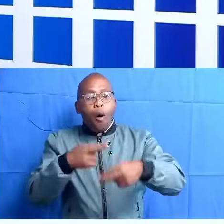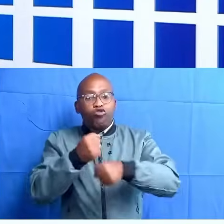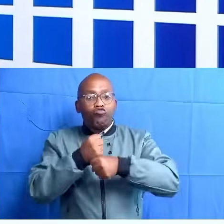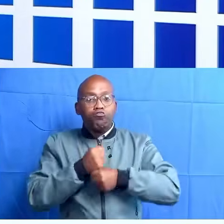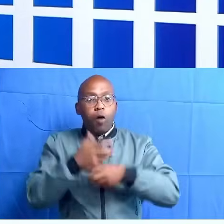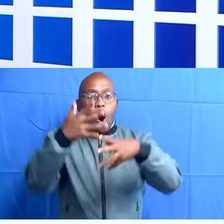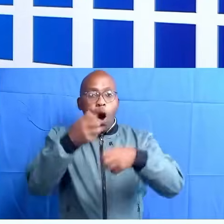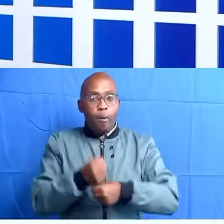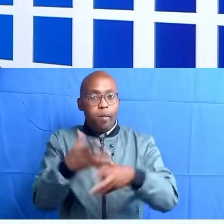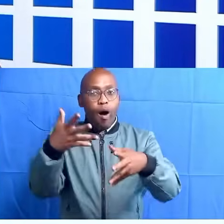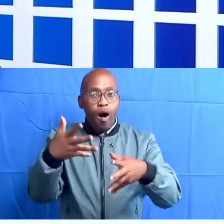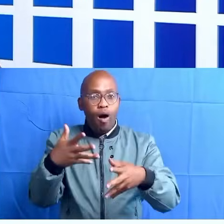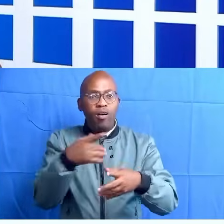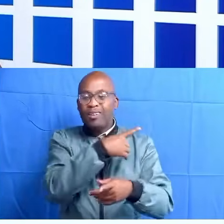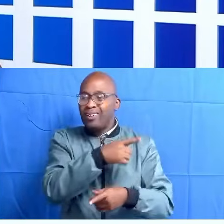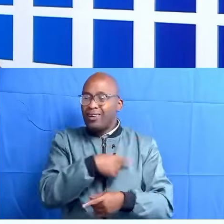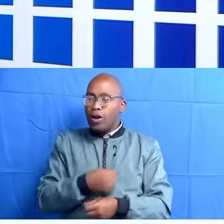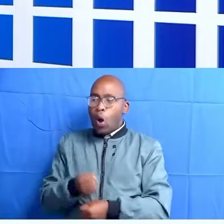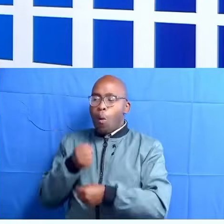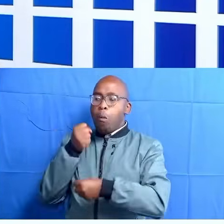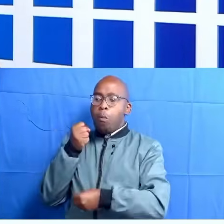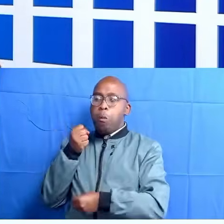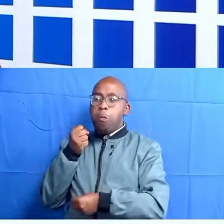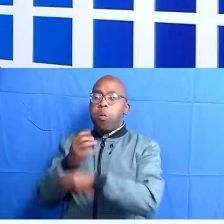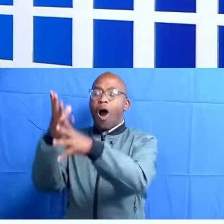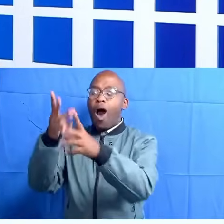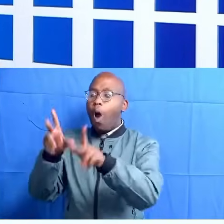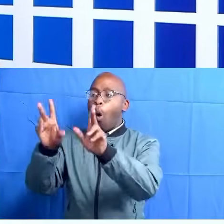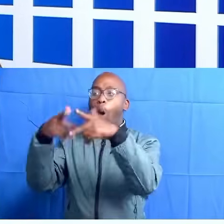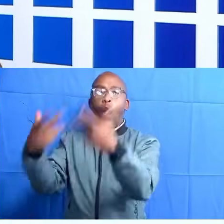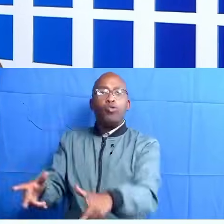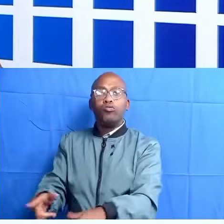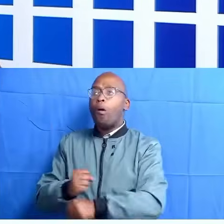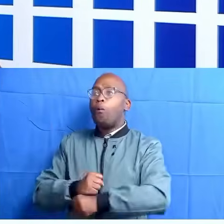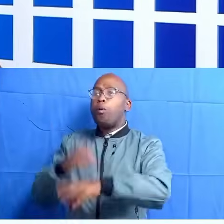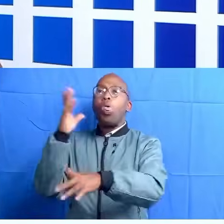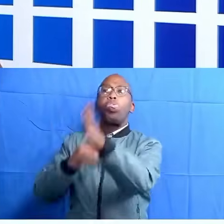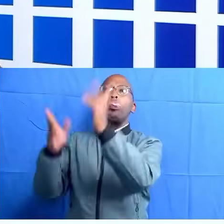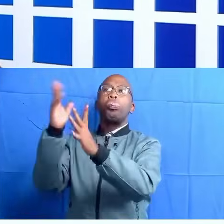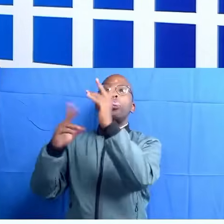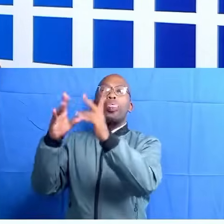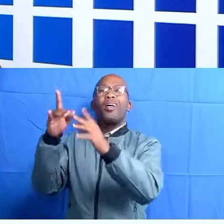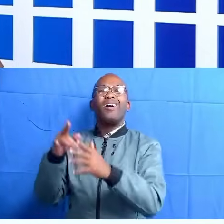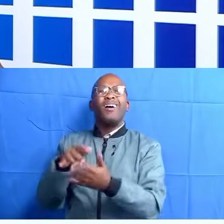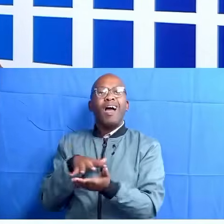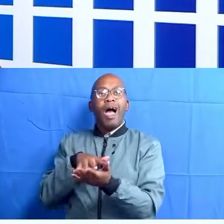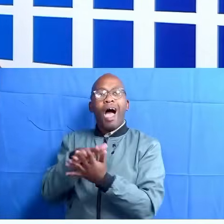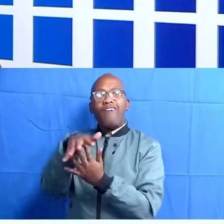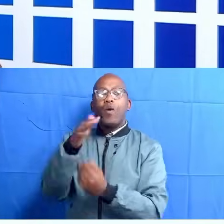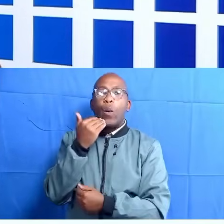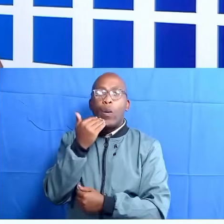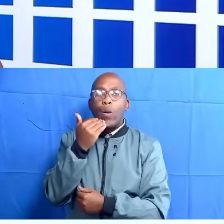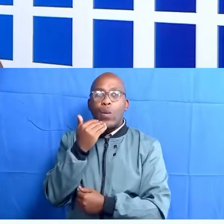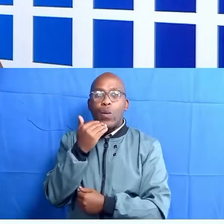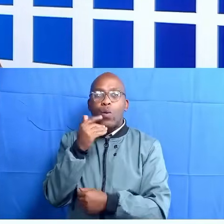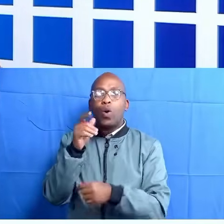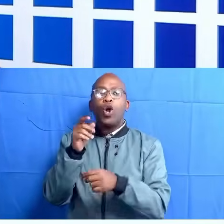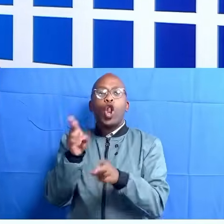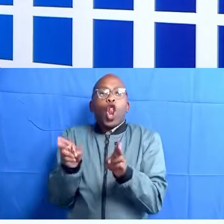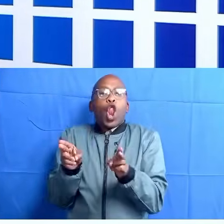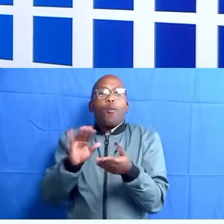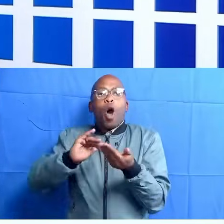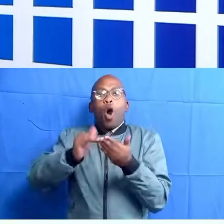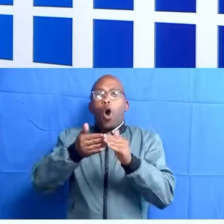was a hit and miss. It did not affect the Viet Congs. It ended up affecting the innocent.